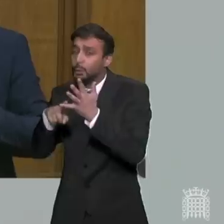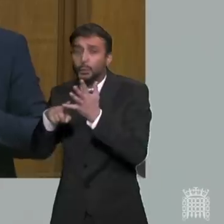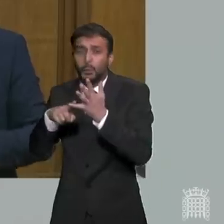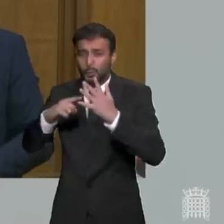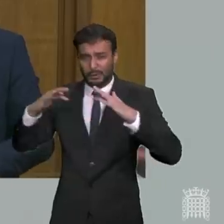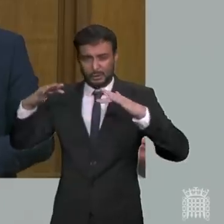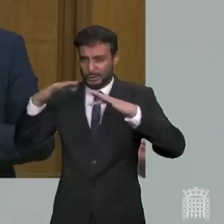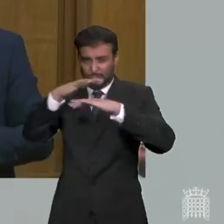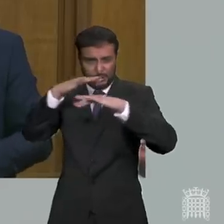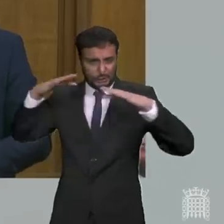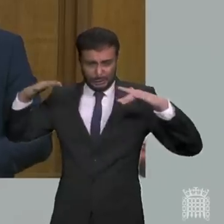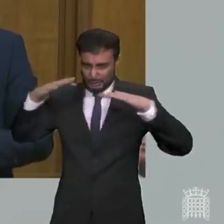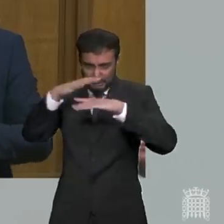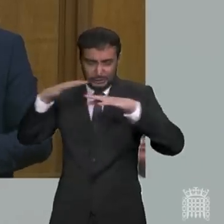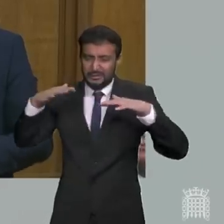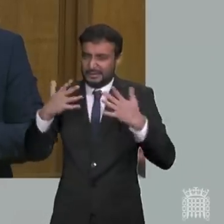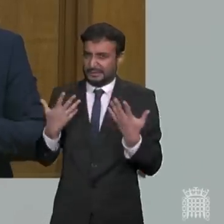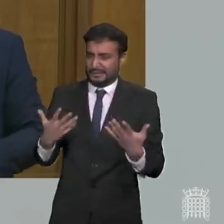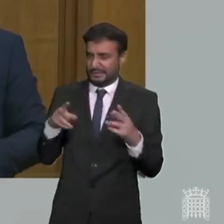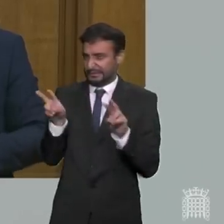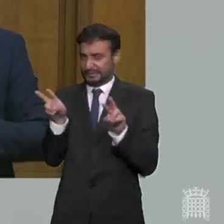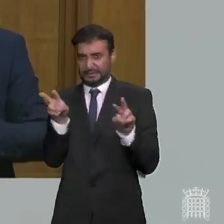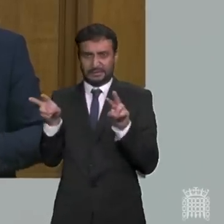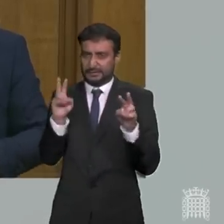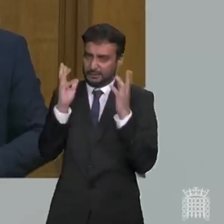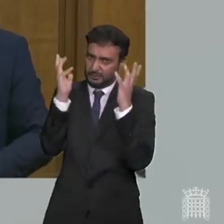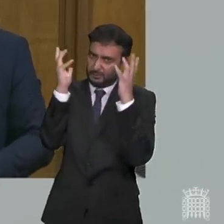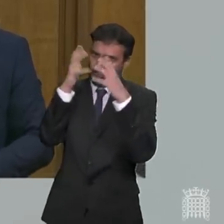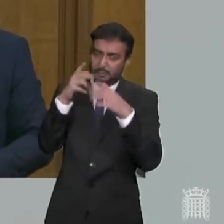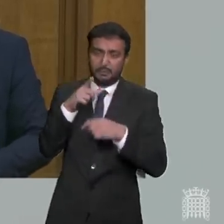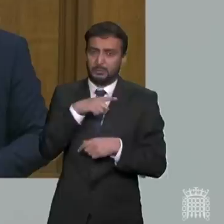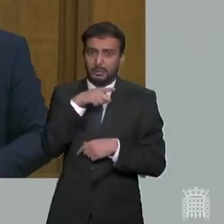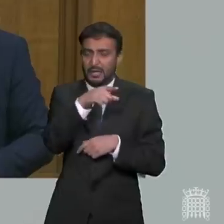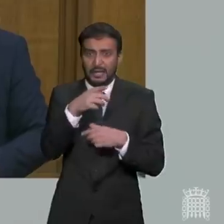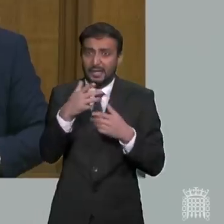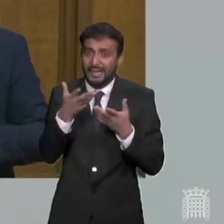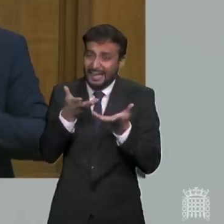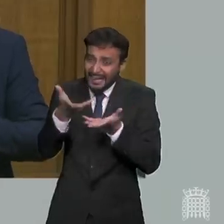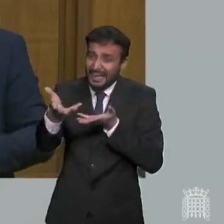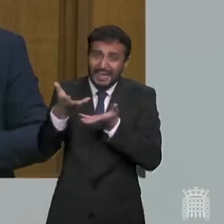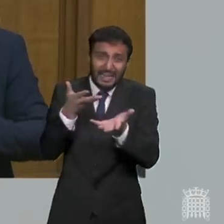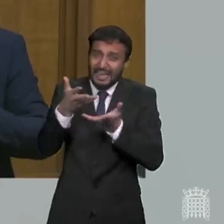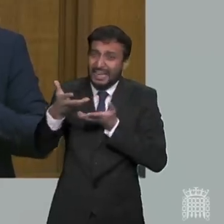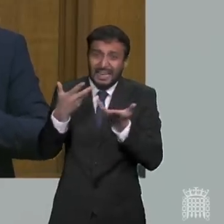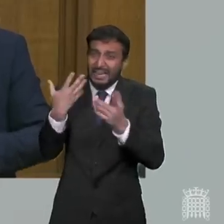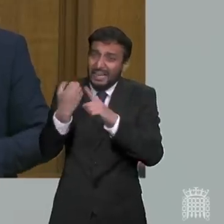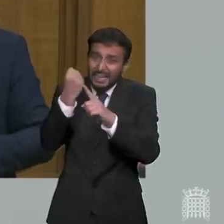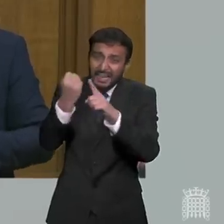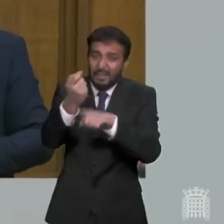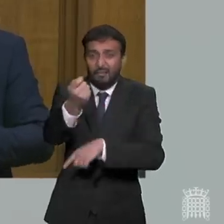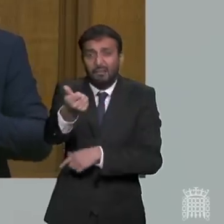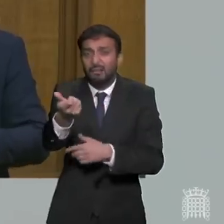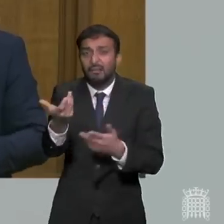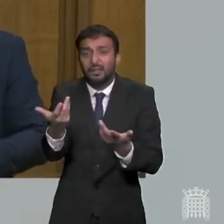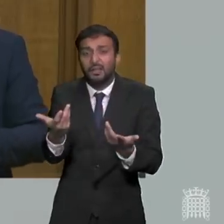growing frustration and concern at the slow rate of actual progress in those talks. So what steps can the Prime Minister take to